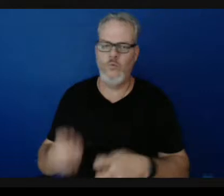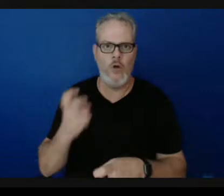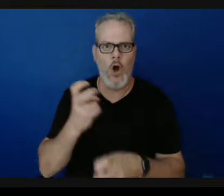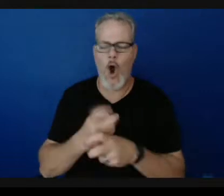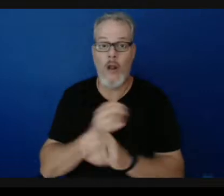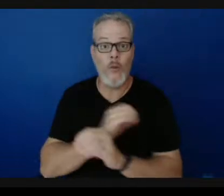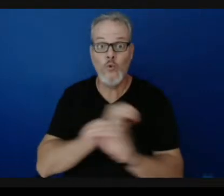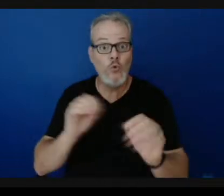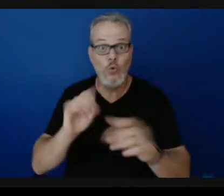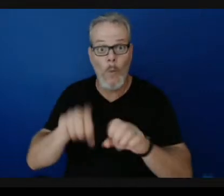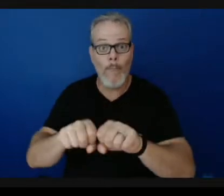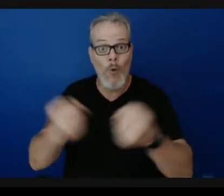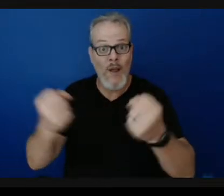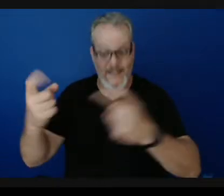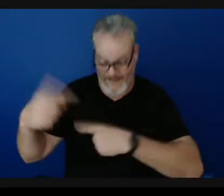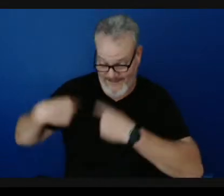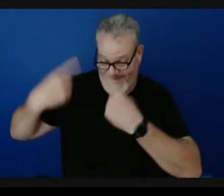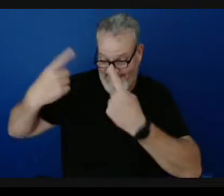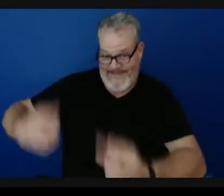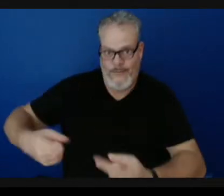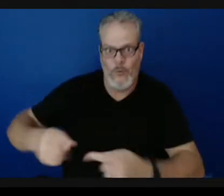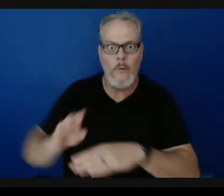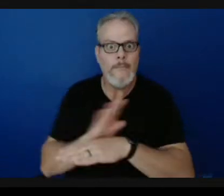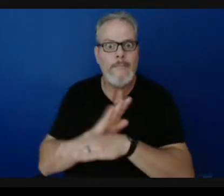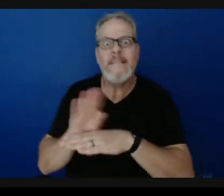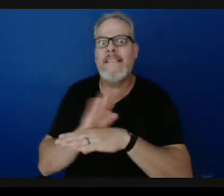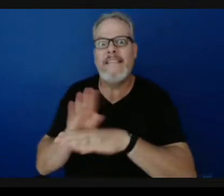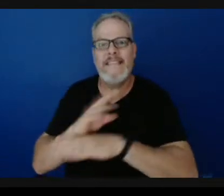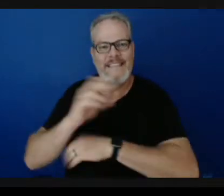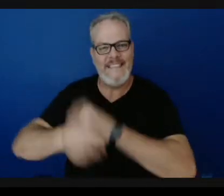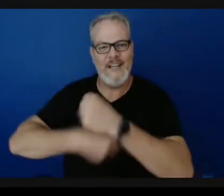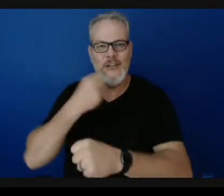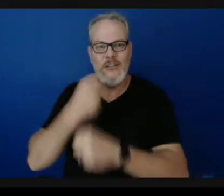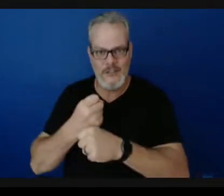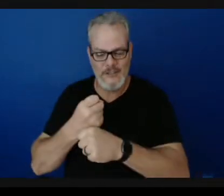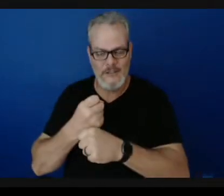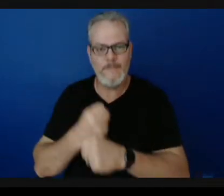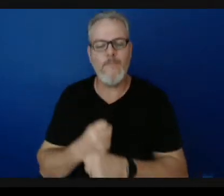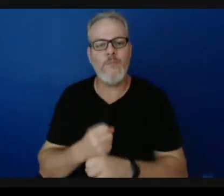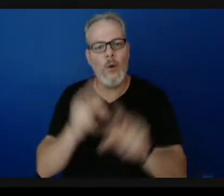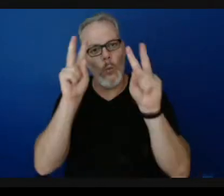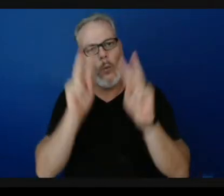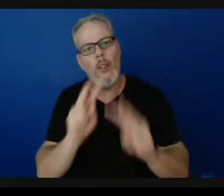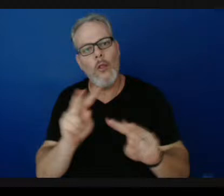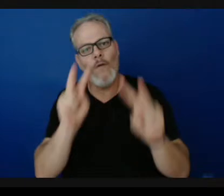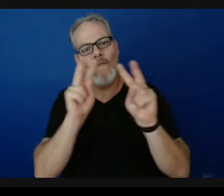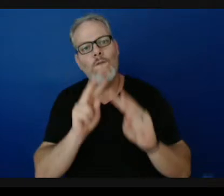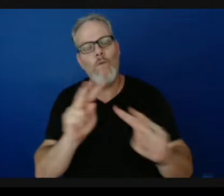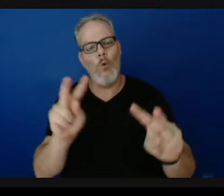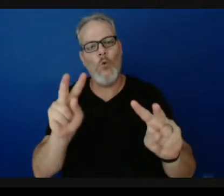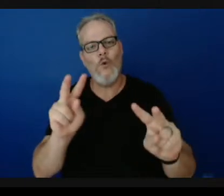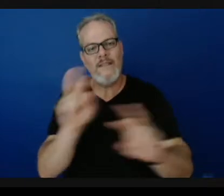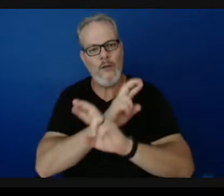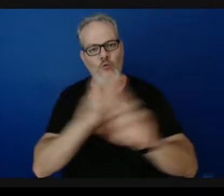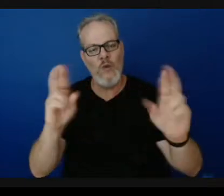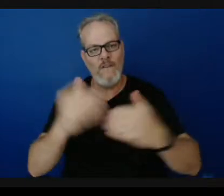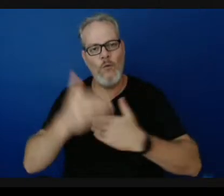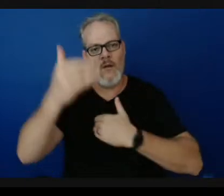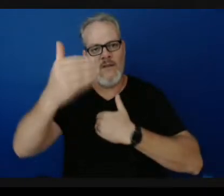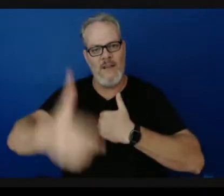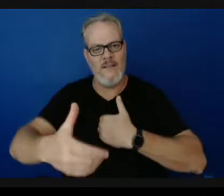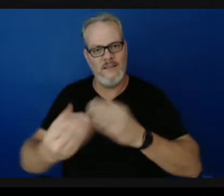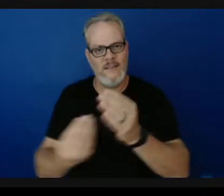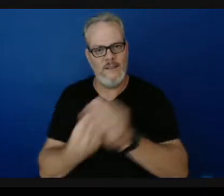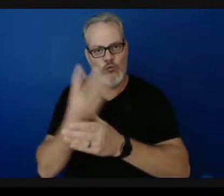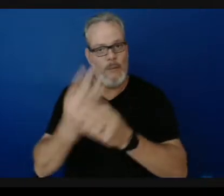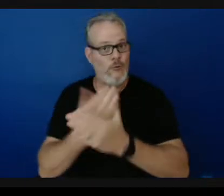seems like, in a long time. So busy year. Yep. And we'll look forward to be ready for the next one here, whatever may come